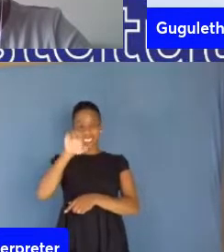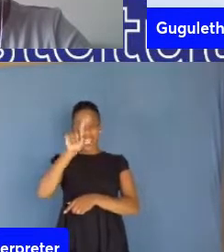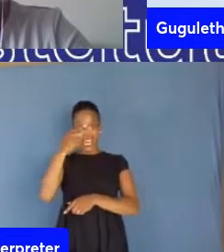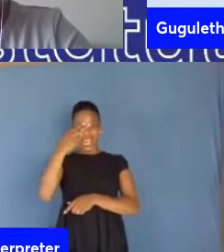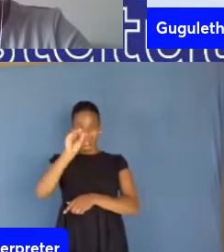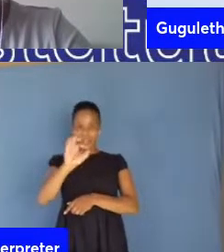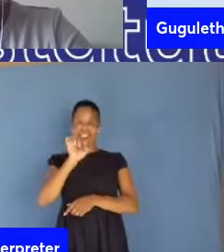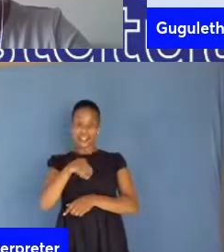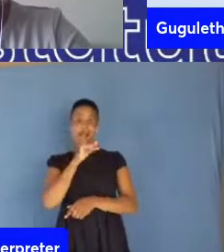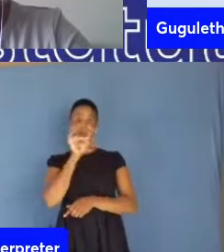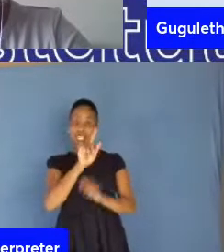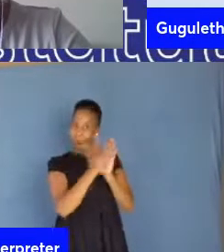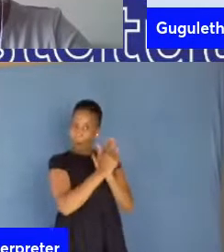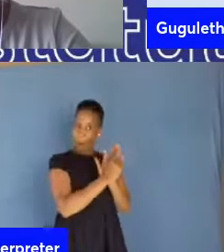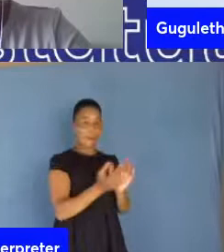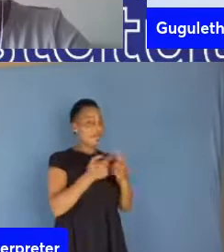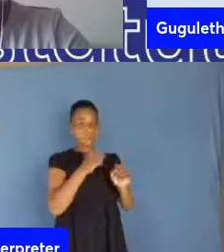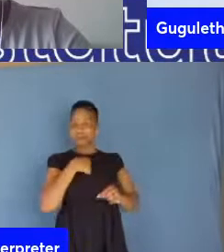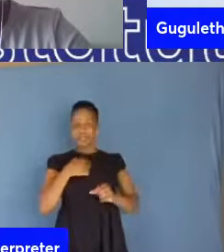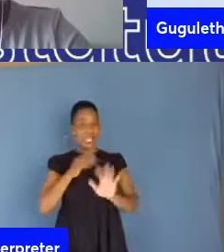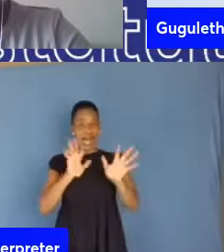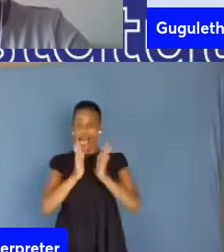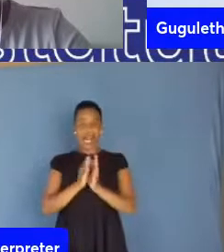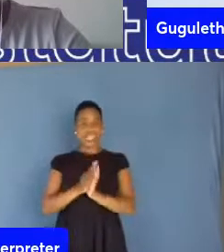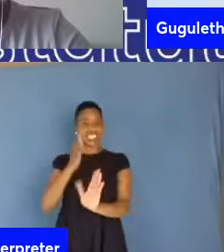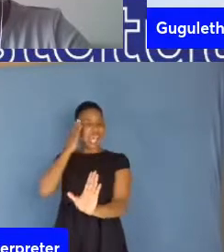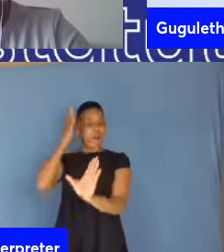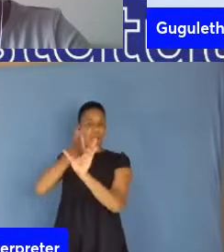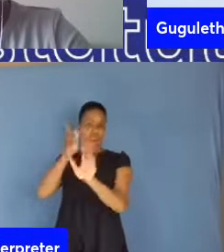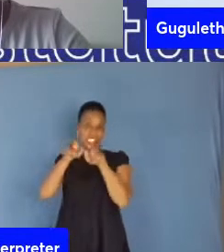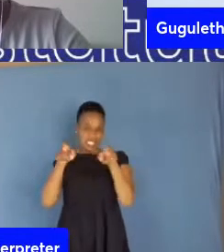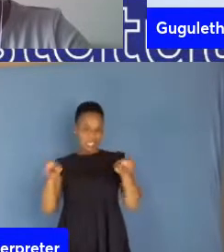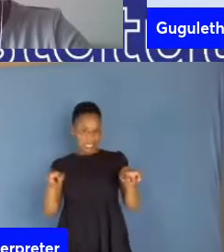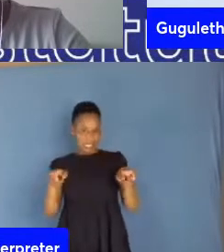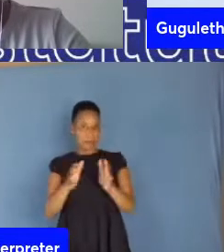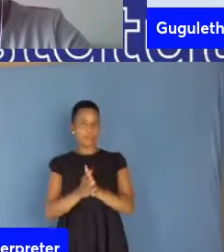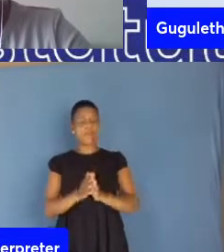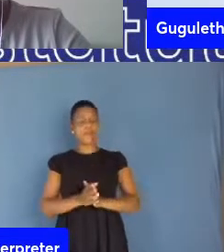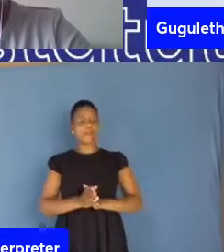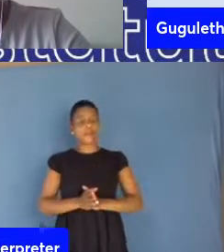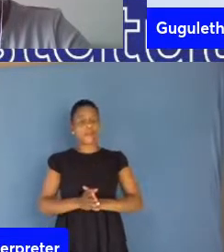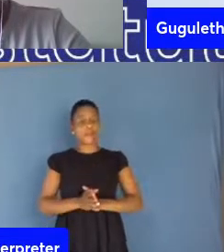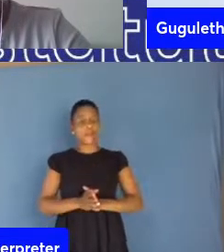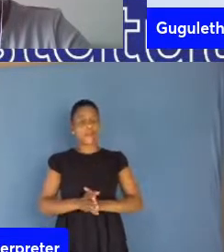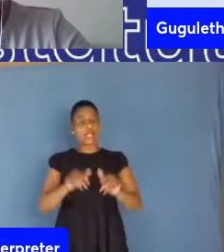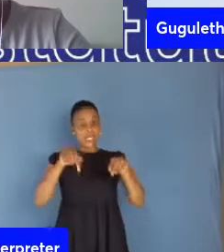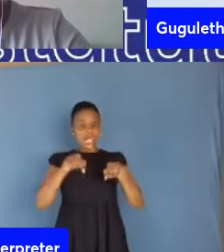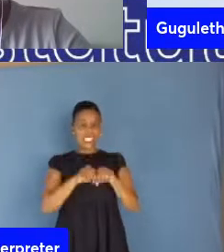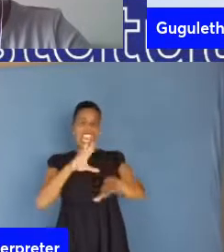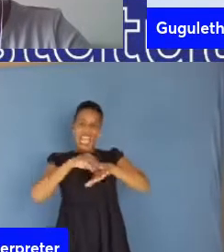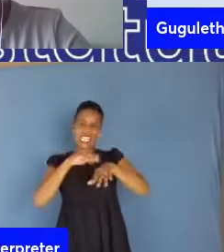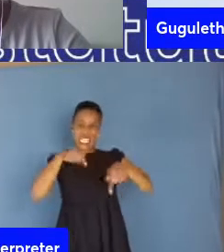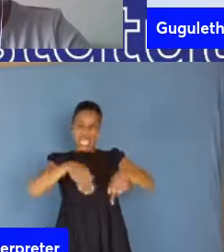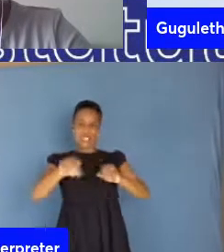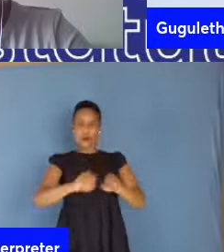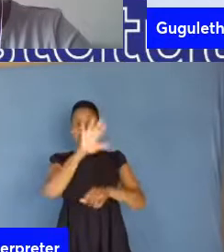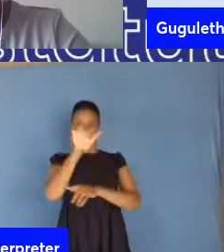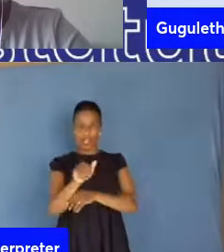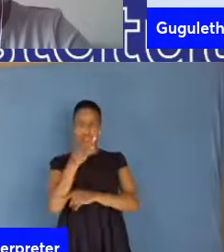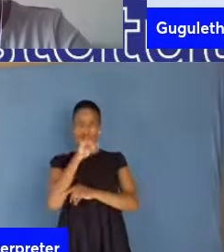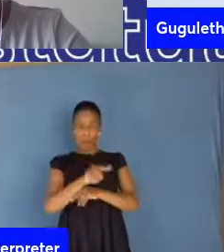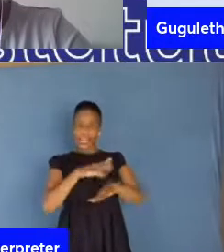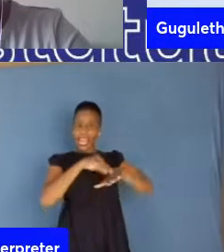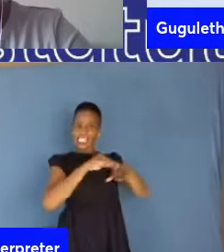in simple terms, age 16 here in South Africa is considered, the age in which a person